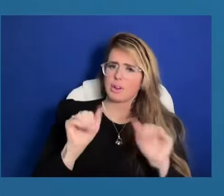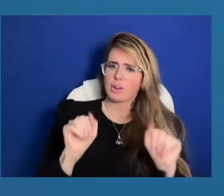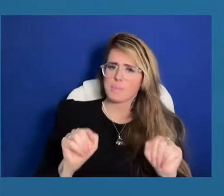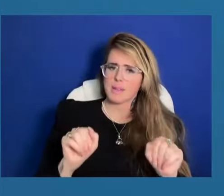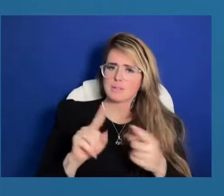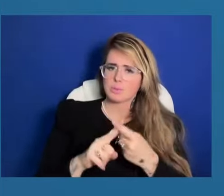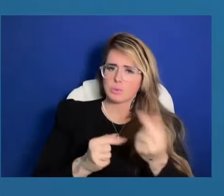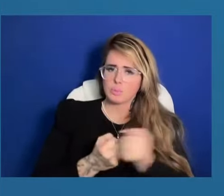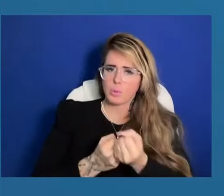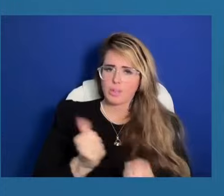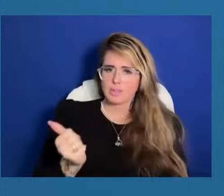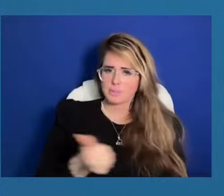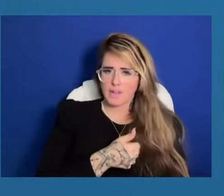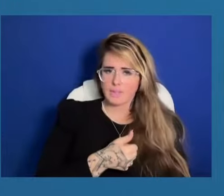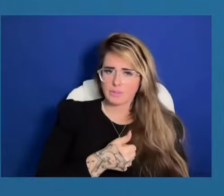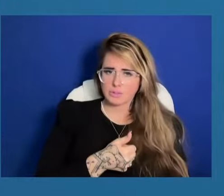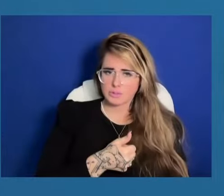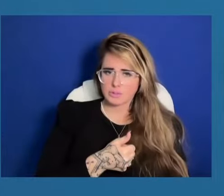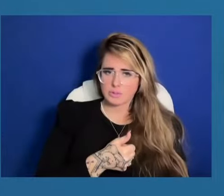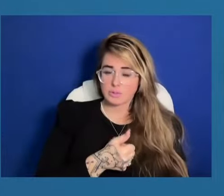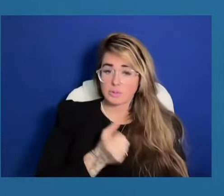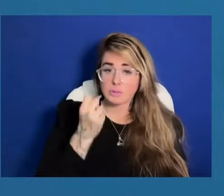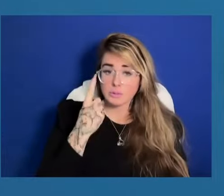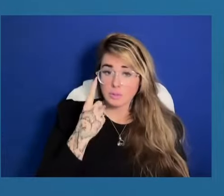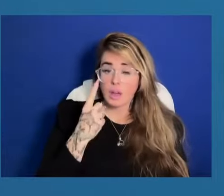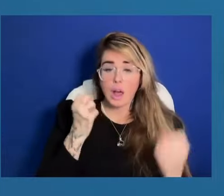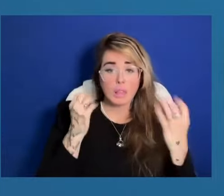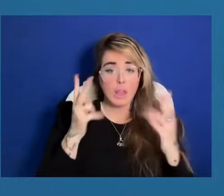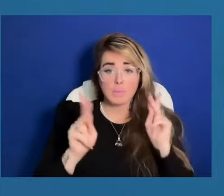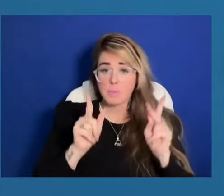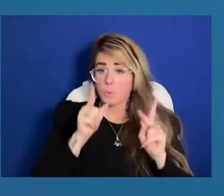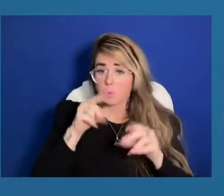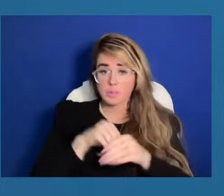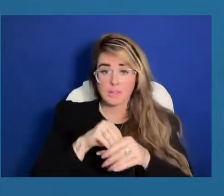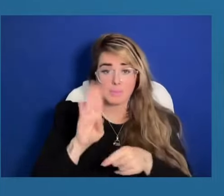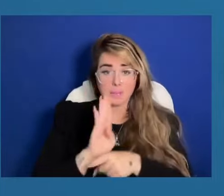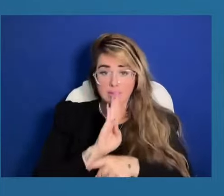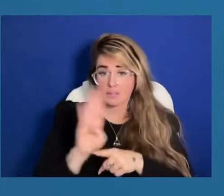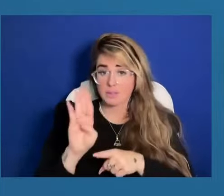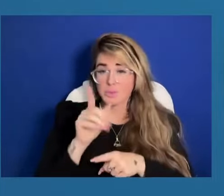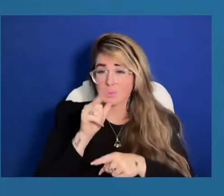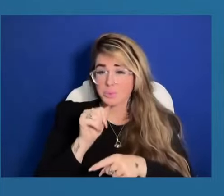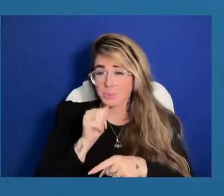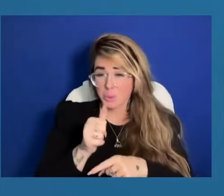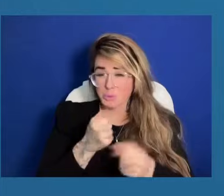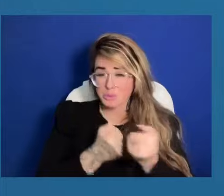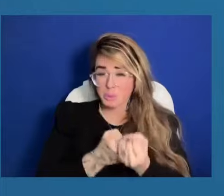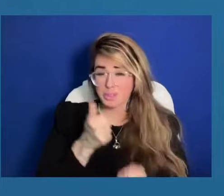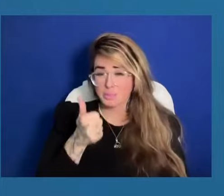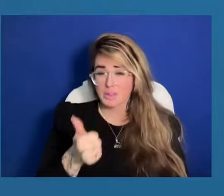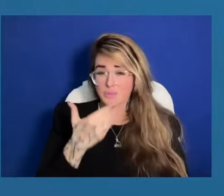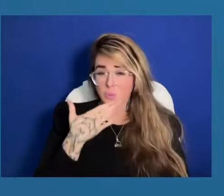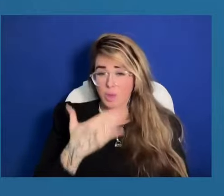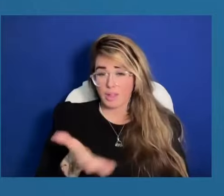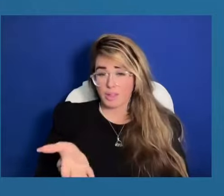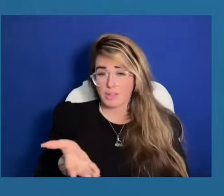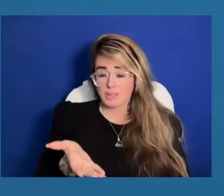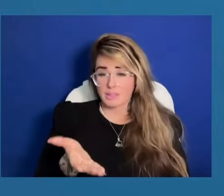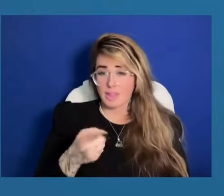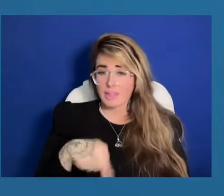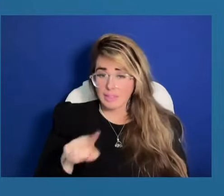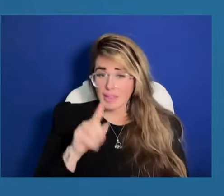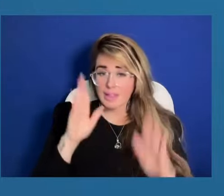support themselves. Now, there are a ton of people who are in business who don't support themselves so well, and they expect